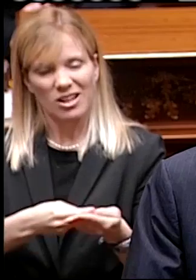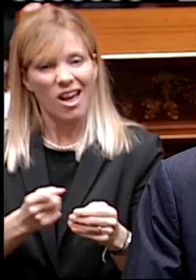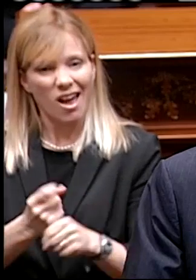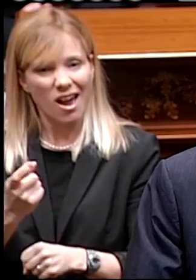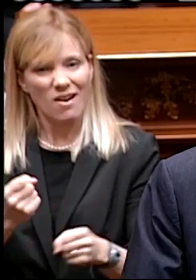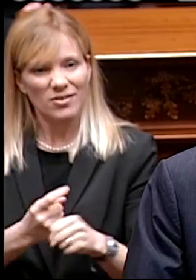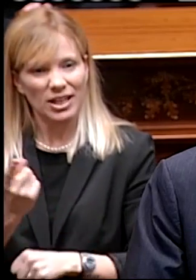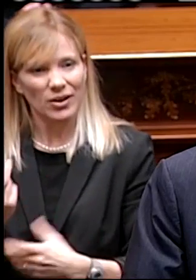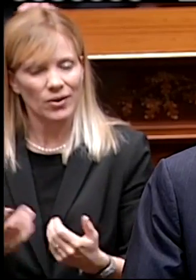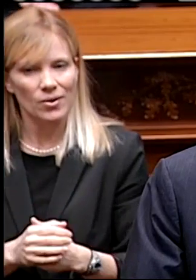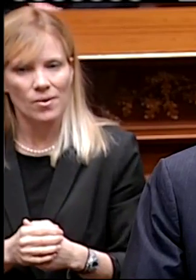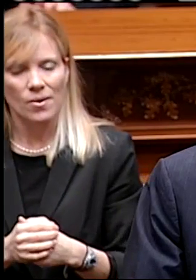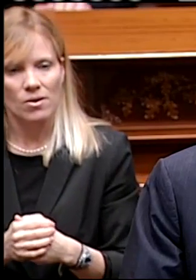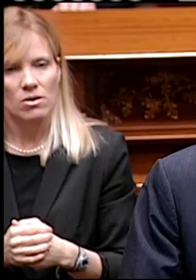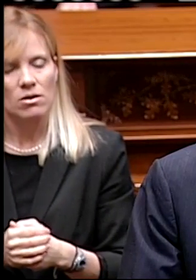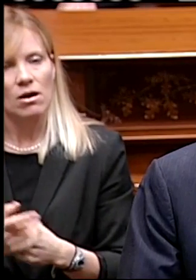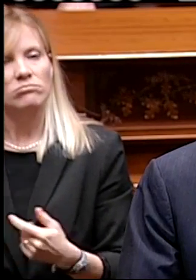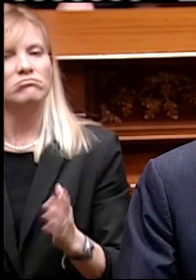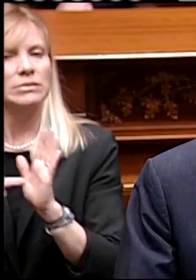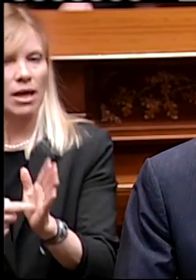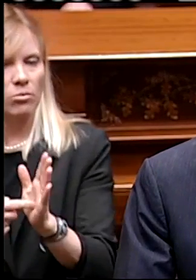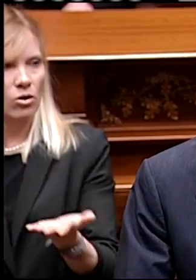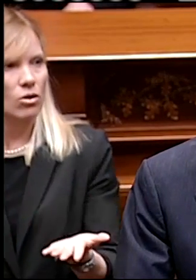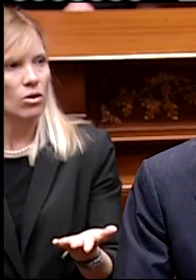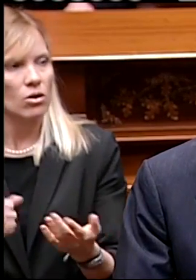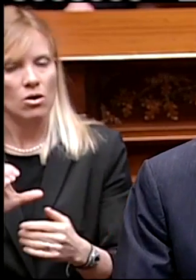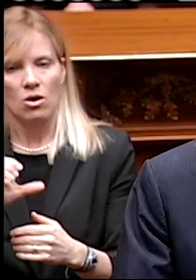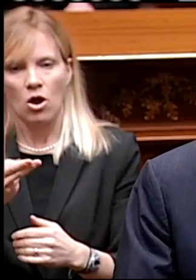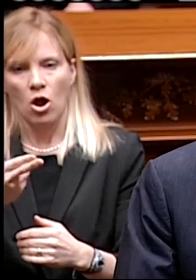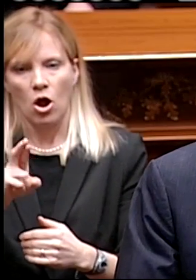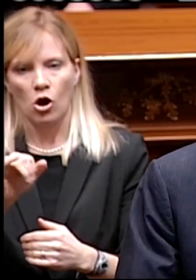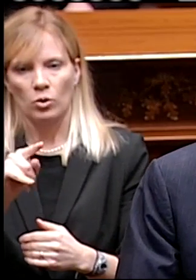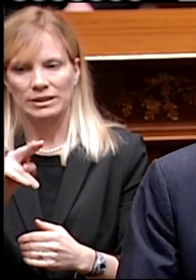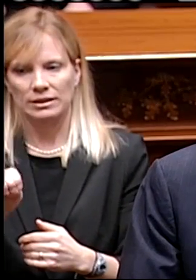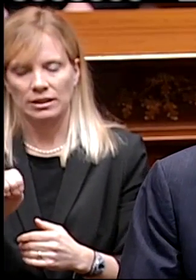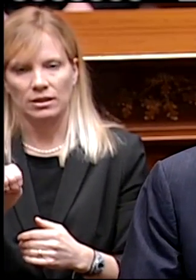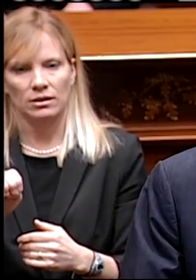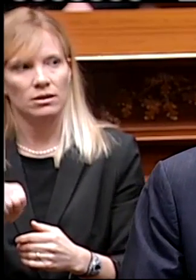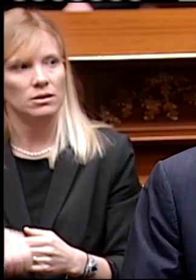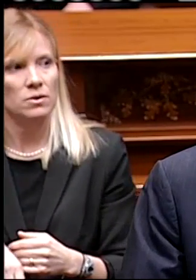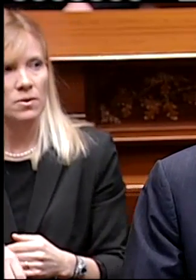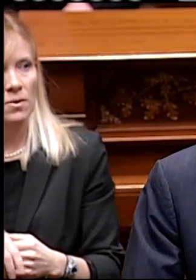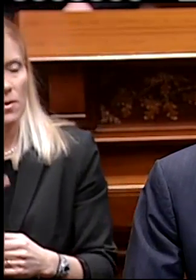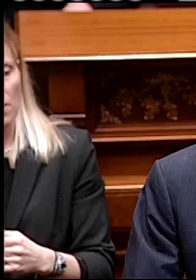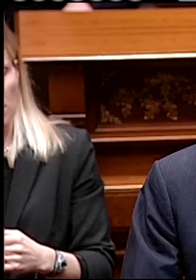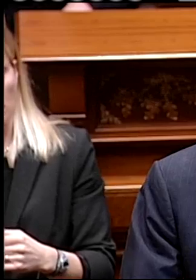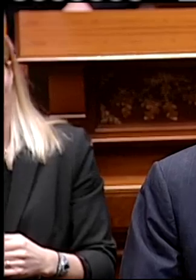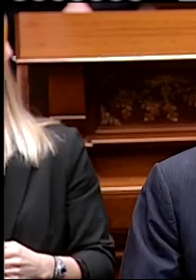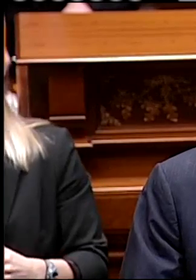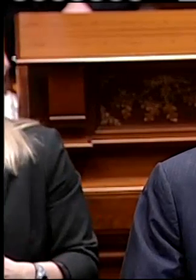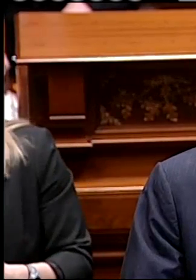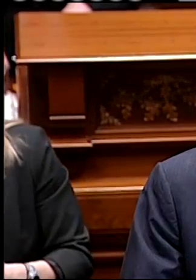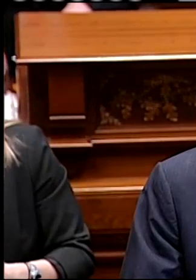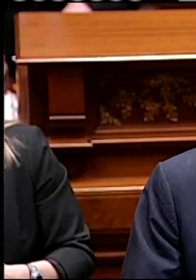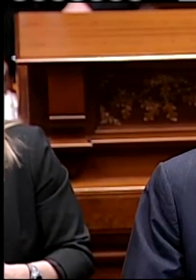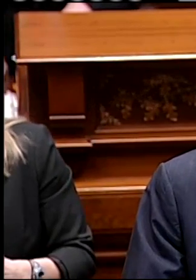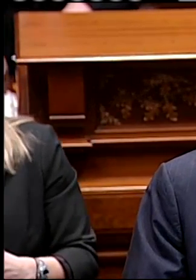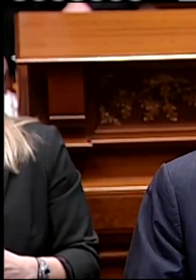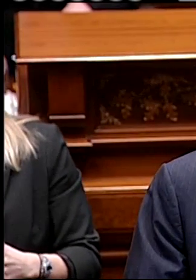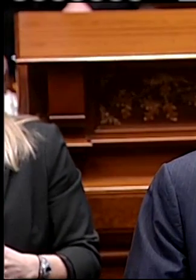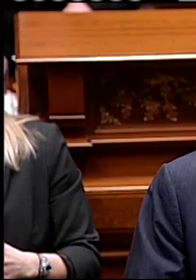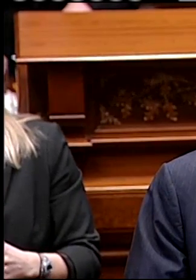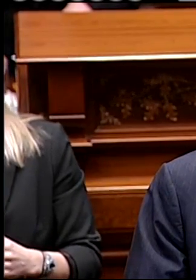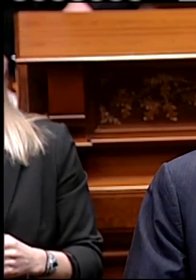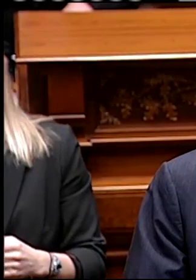year. Take, for instance, Christine Dalgapole. Christine is in the gallery here with us